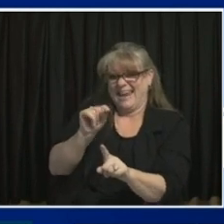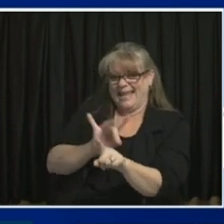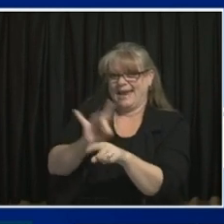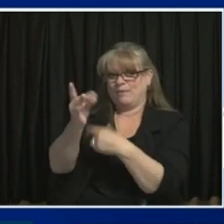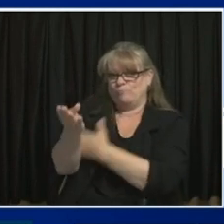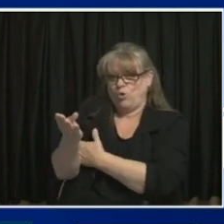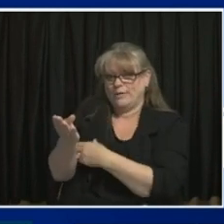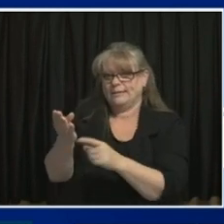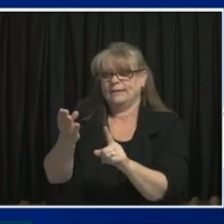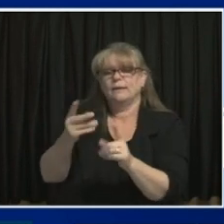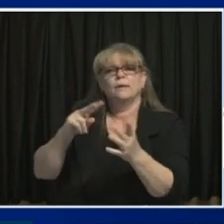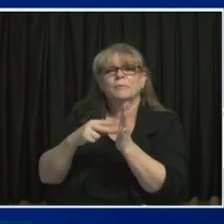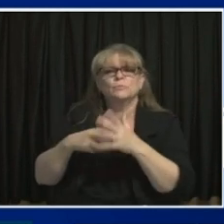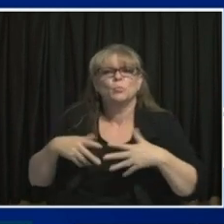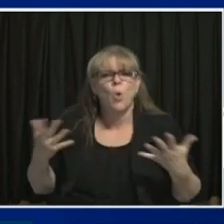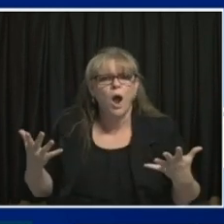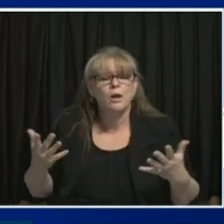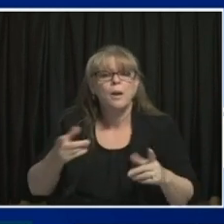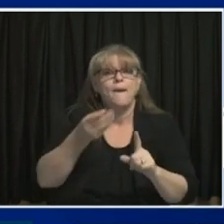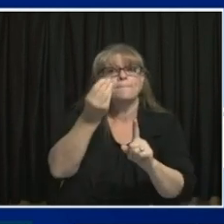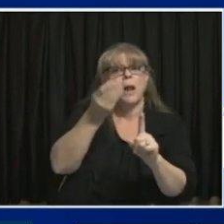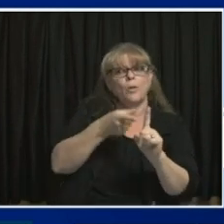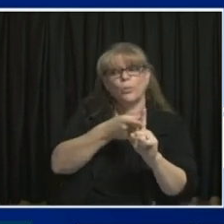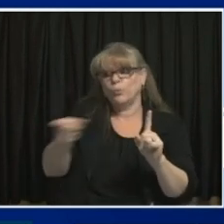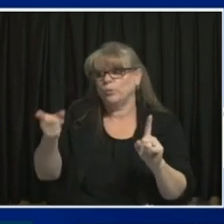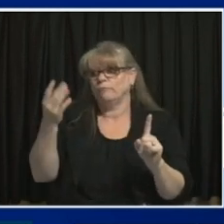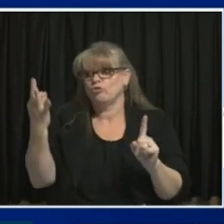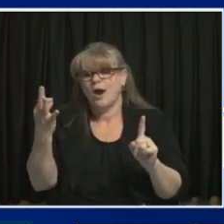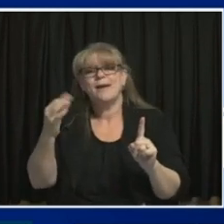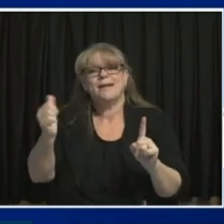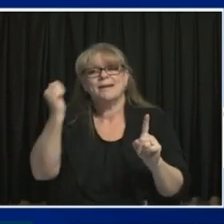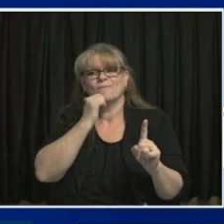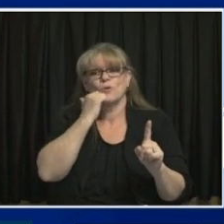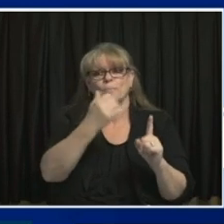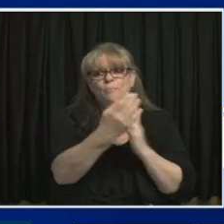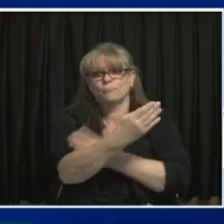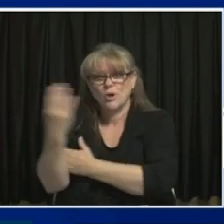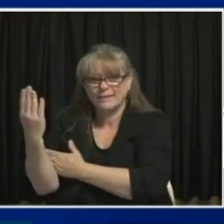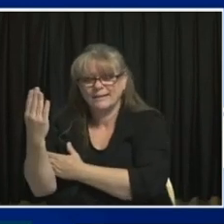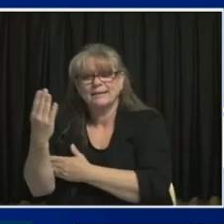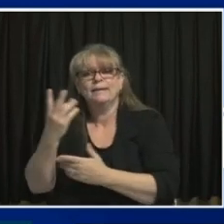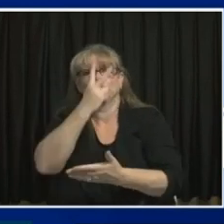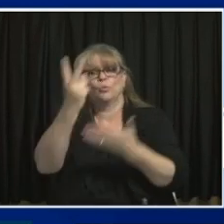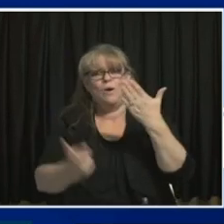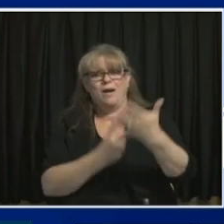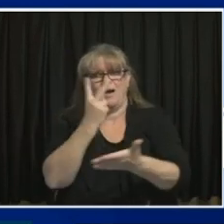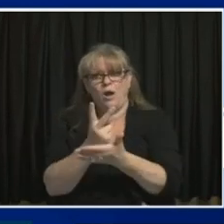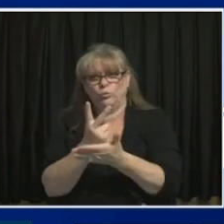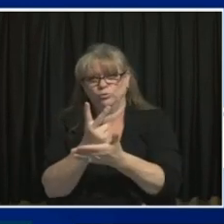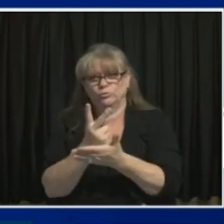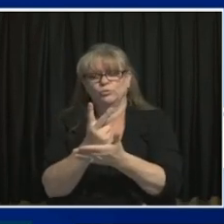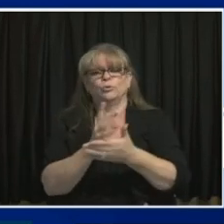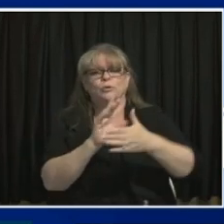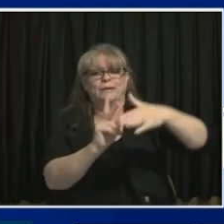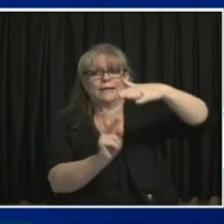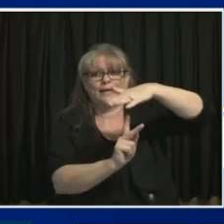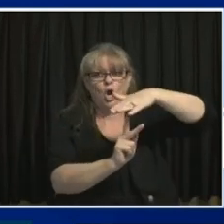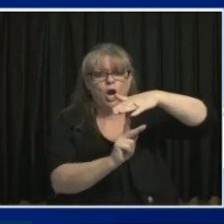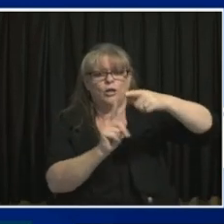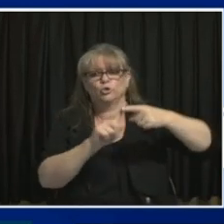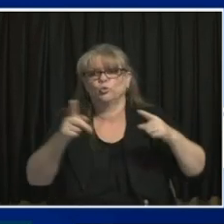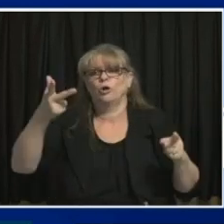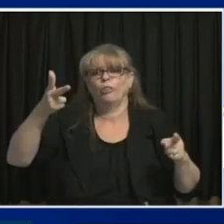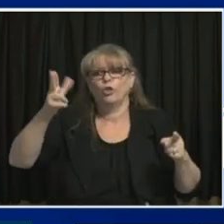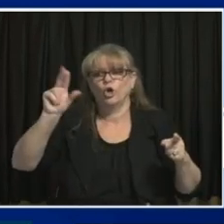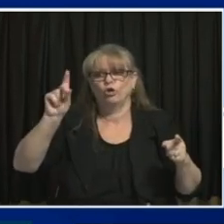For the next 5 weeks, Rocky Mountain PBS provides 2 hours of standards-aligned kindergarten through 3rd grade